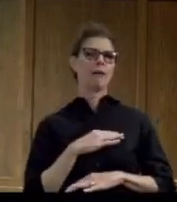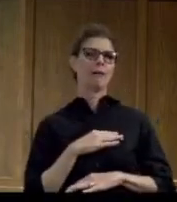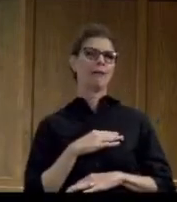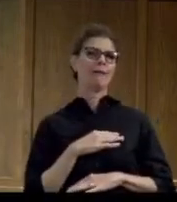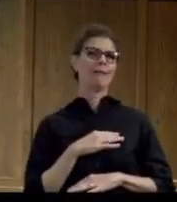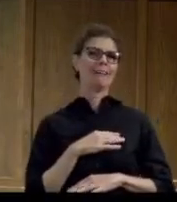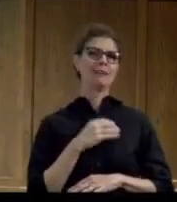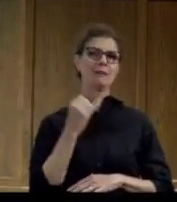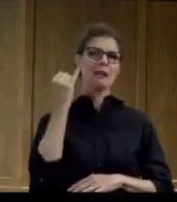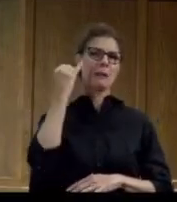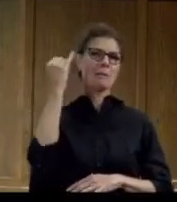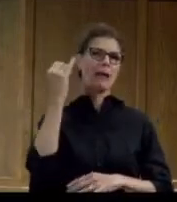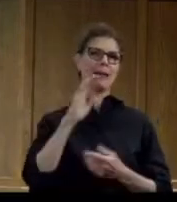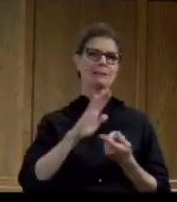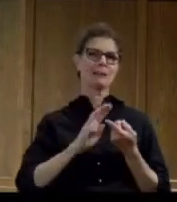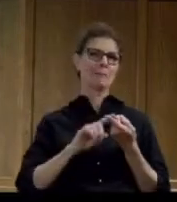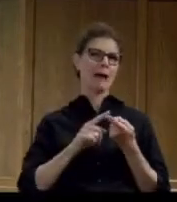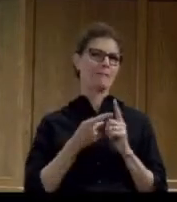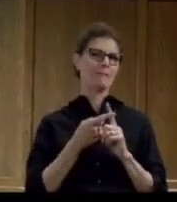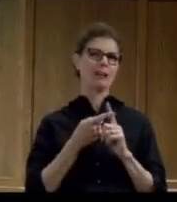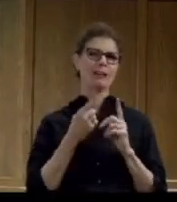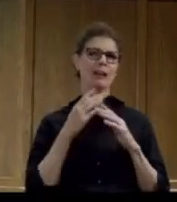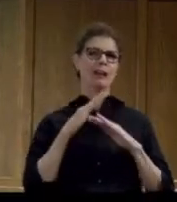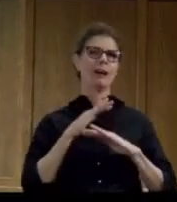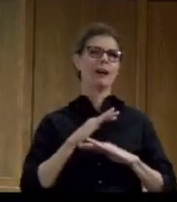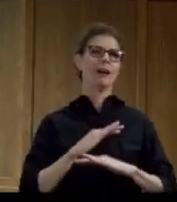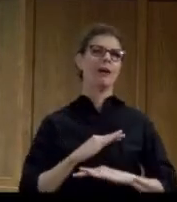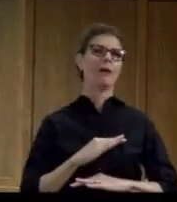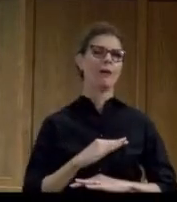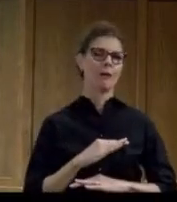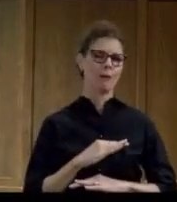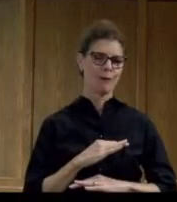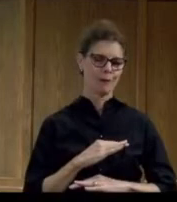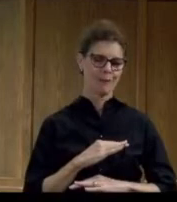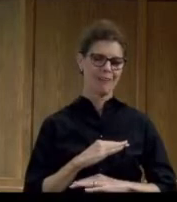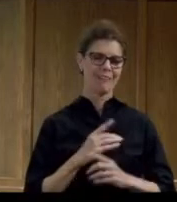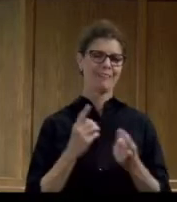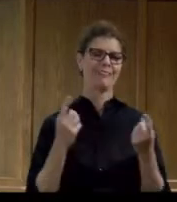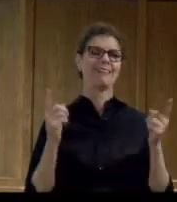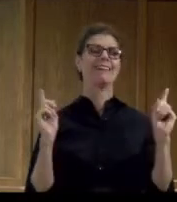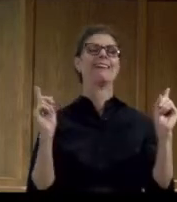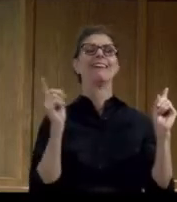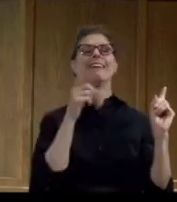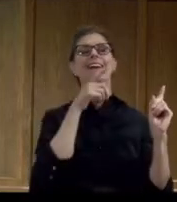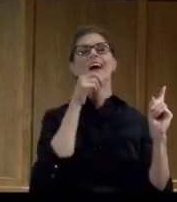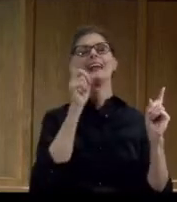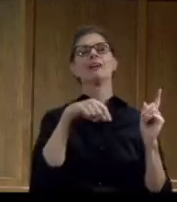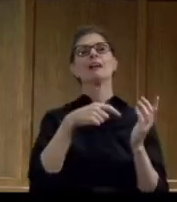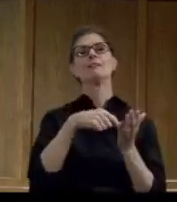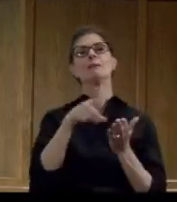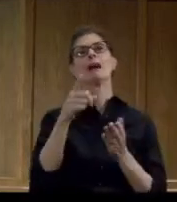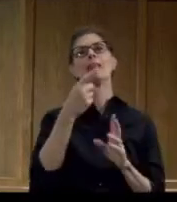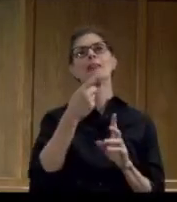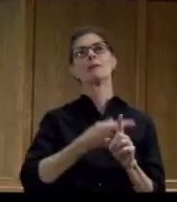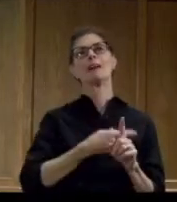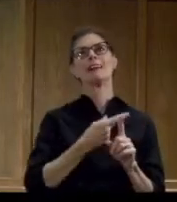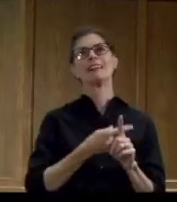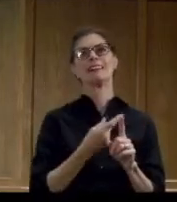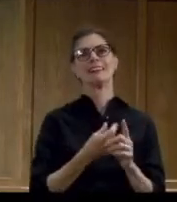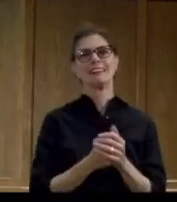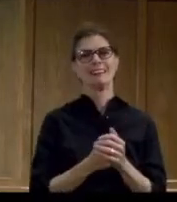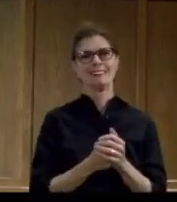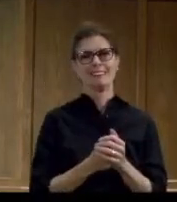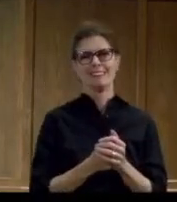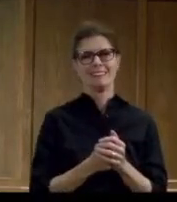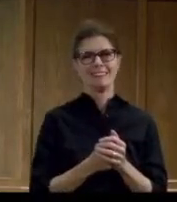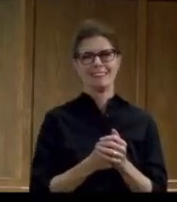relief that my friend felt when he finally got the news that, no, he doesn't have to pay this. And it's not just that he has to pay it a year